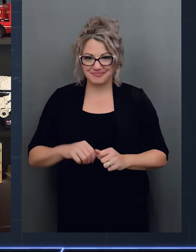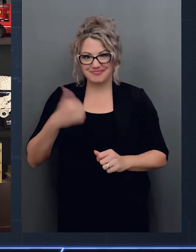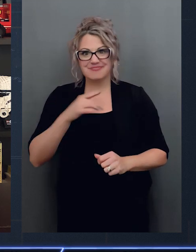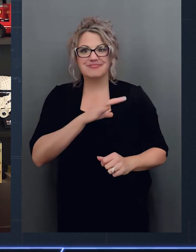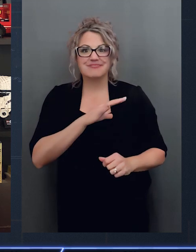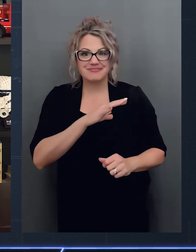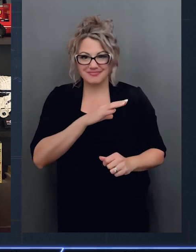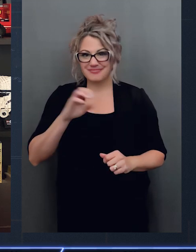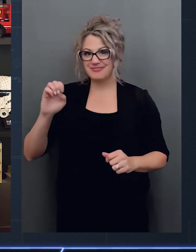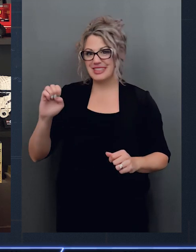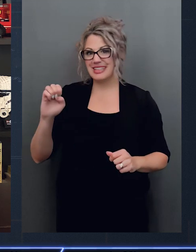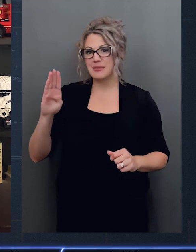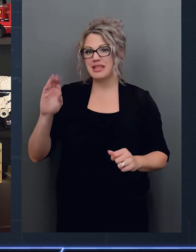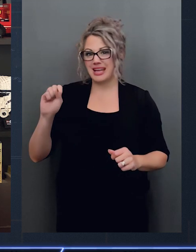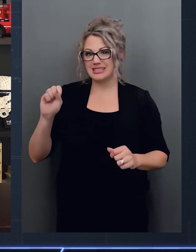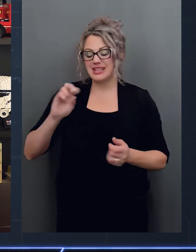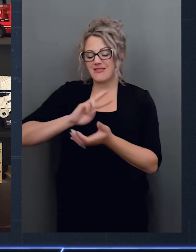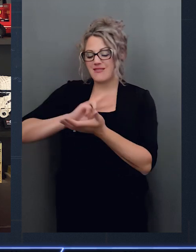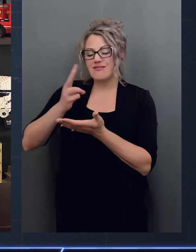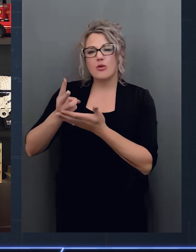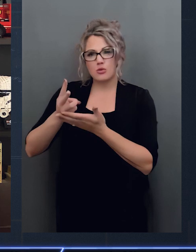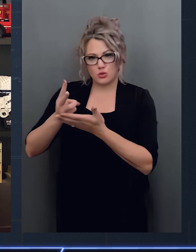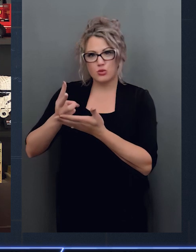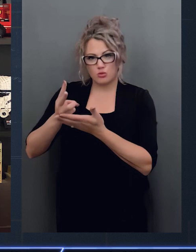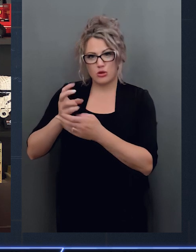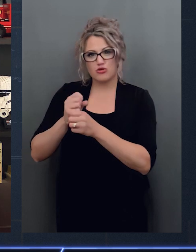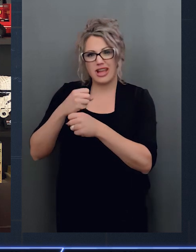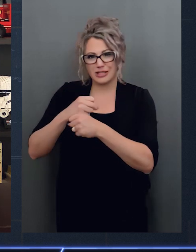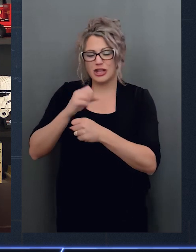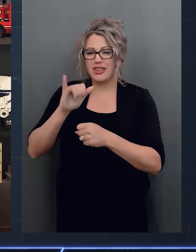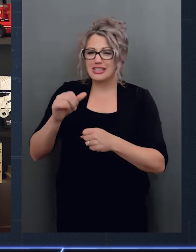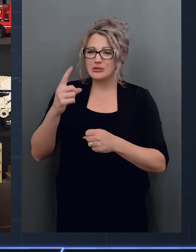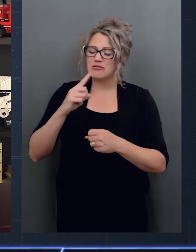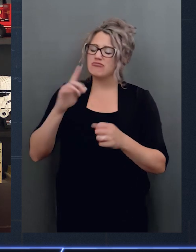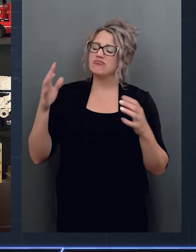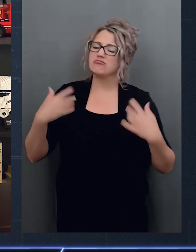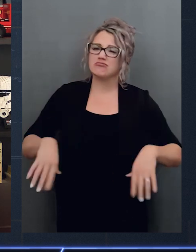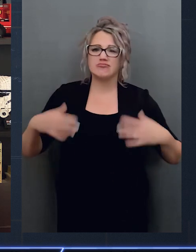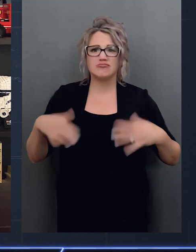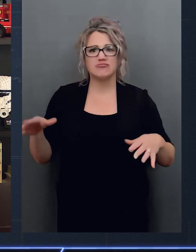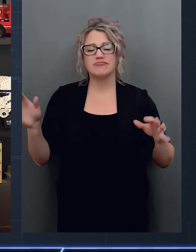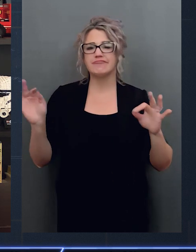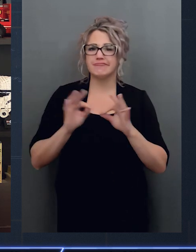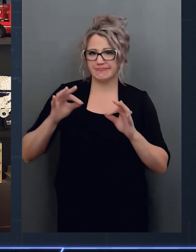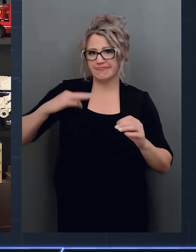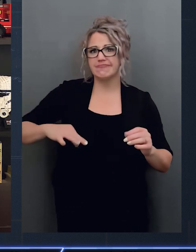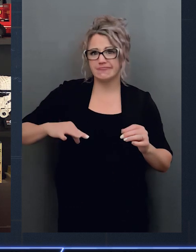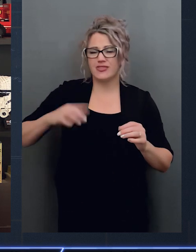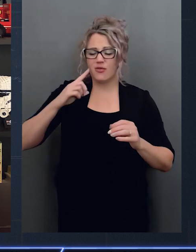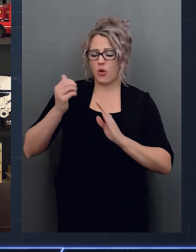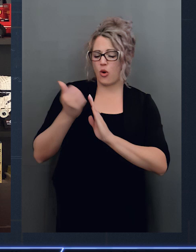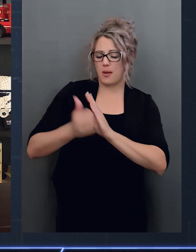interesting addition to EBS volume creation. Now, this one's a bit esoteric, but I think it's going to be really useful to you if you have some kind of automated